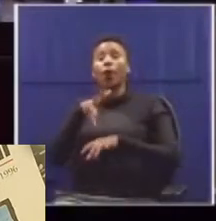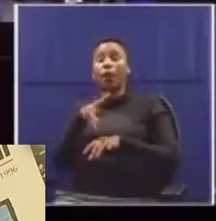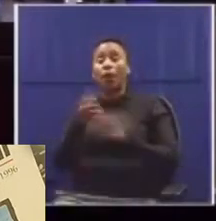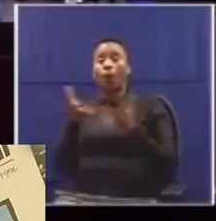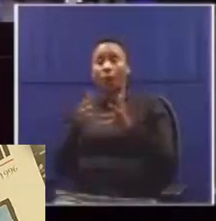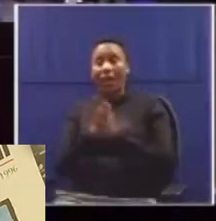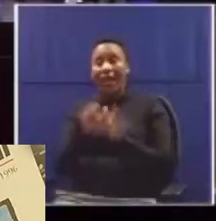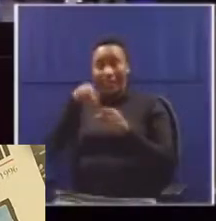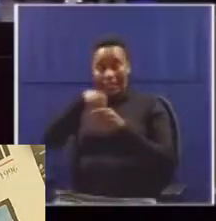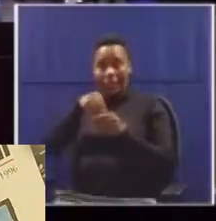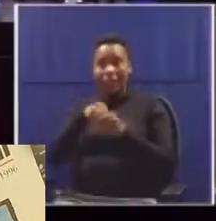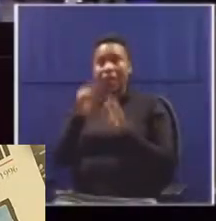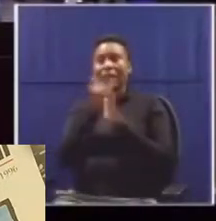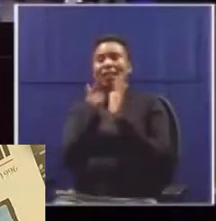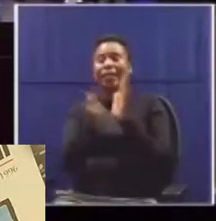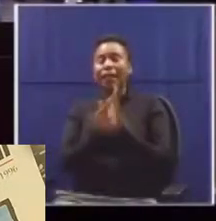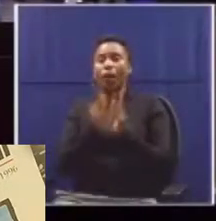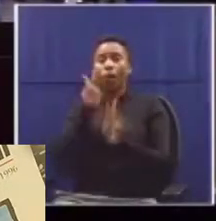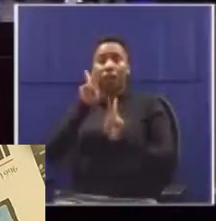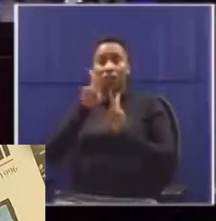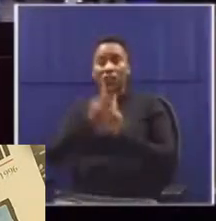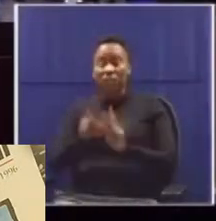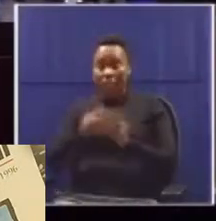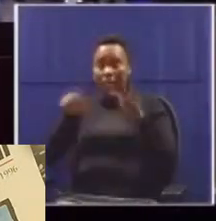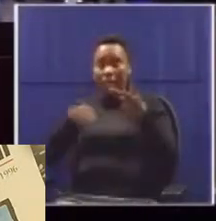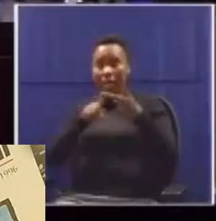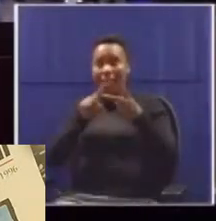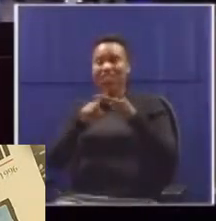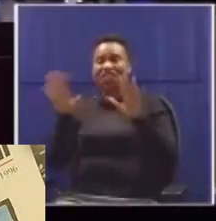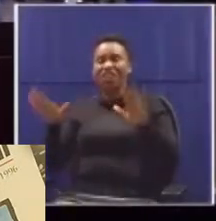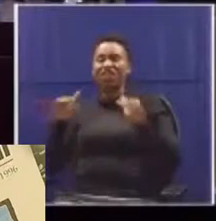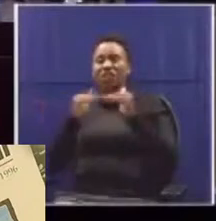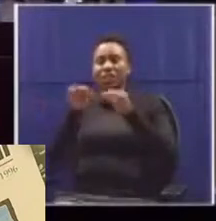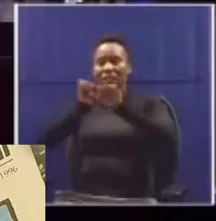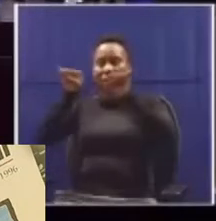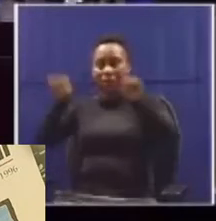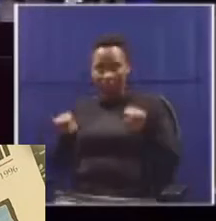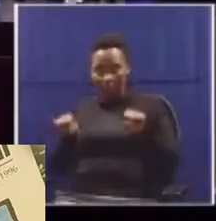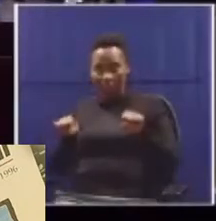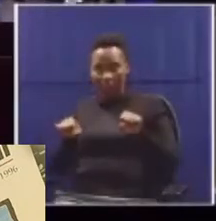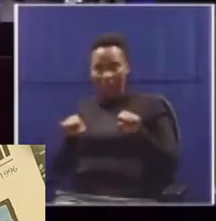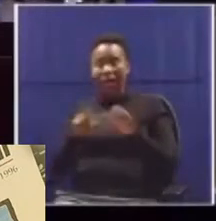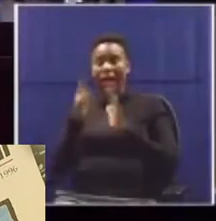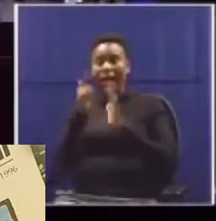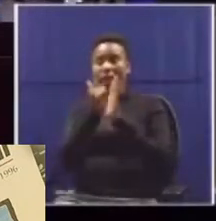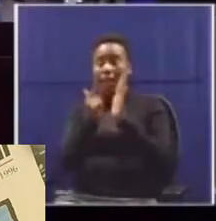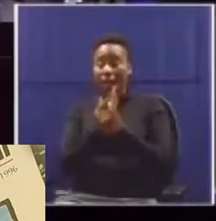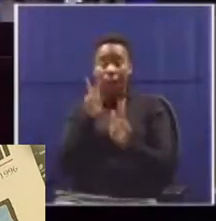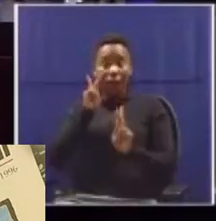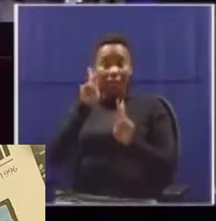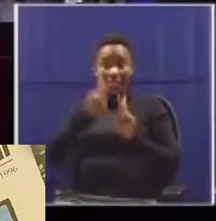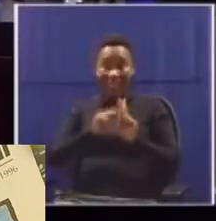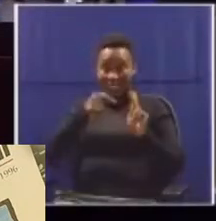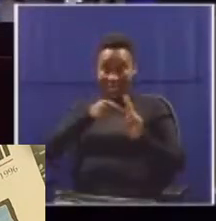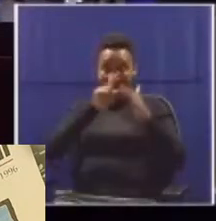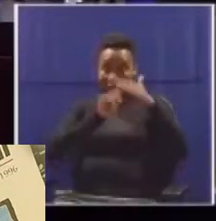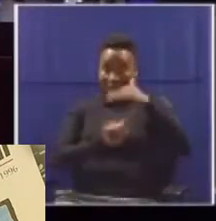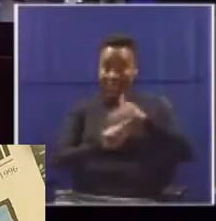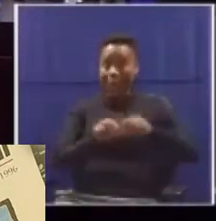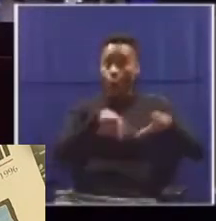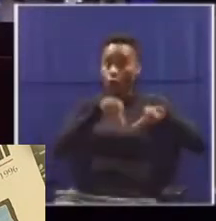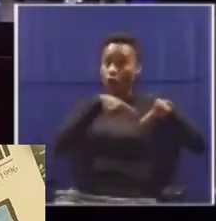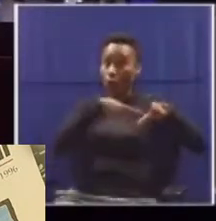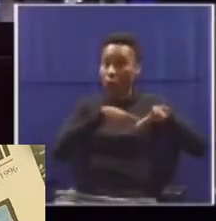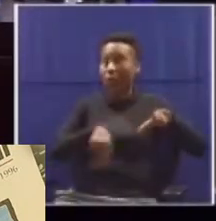legal profession and our justice system the legal profession under the control of legal practice